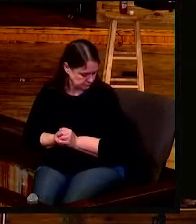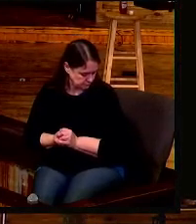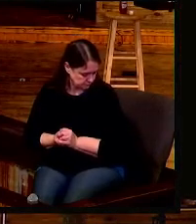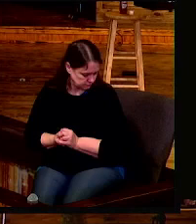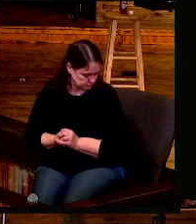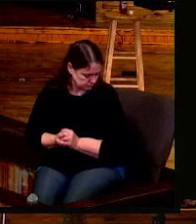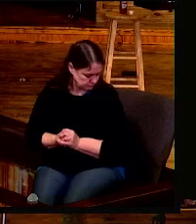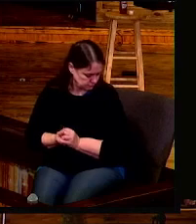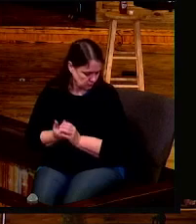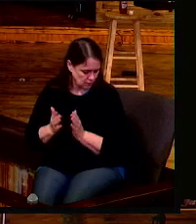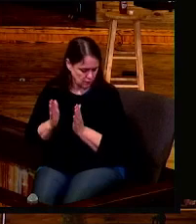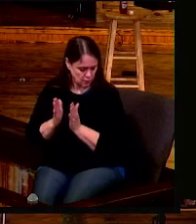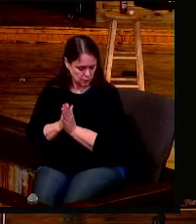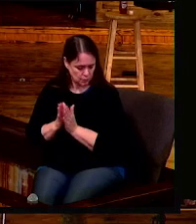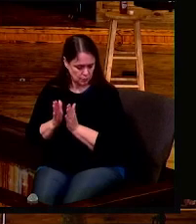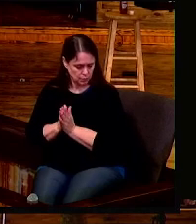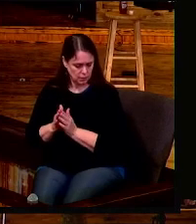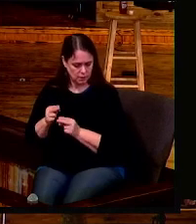Praise his name.